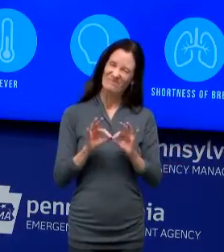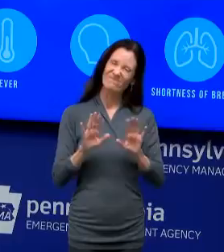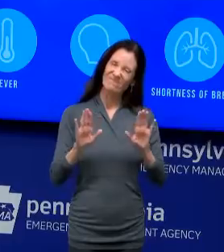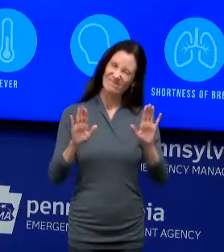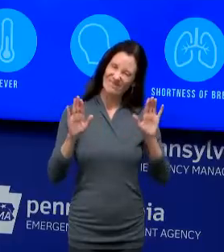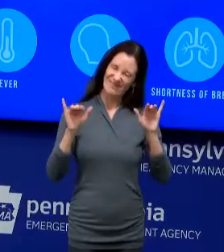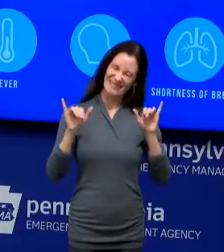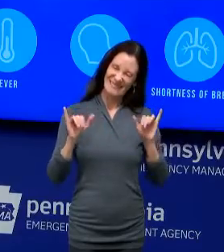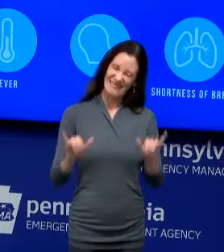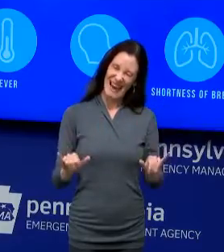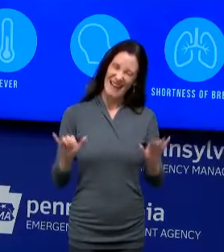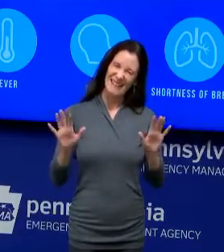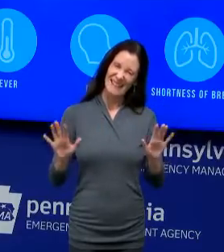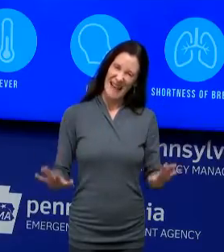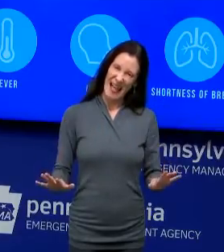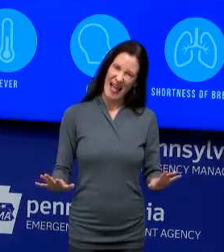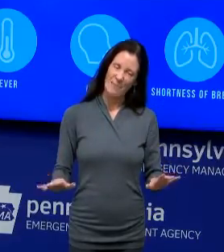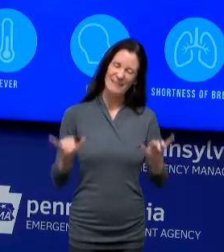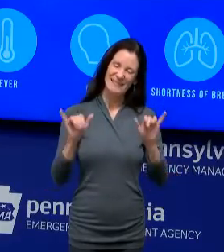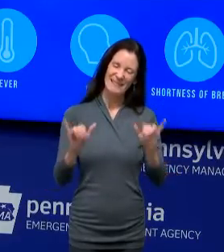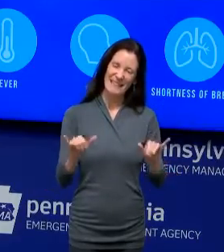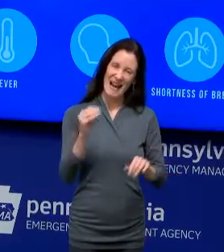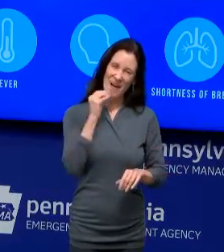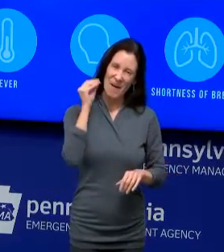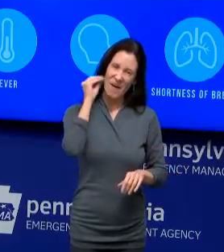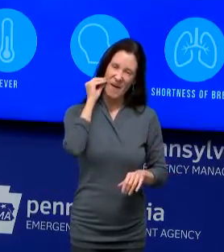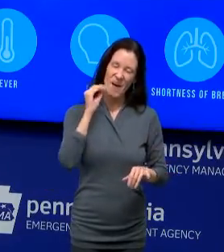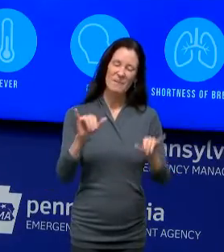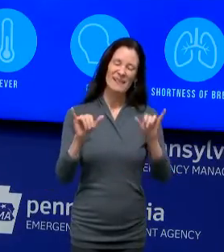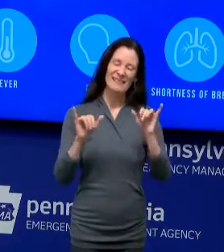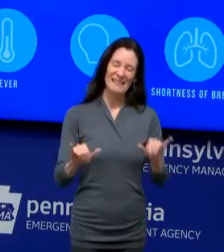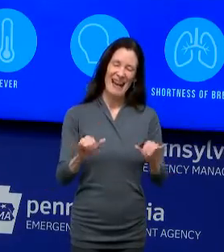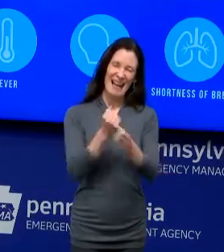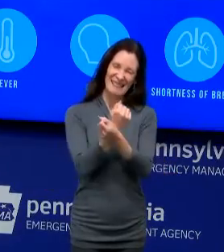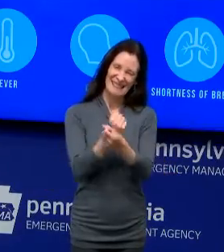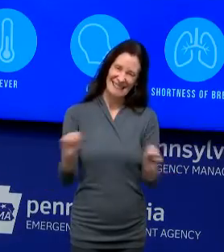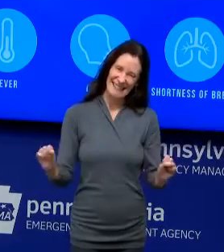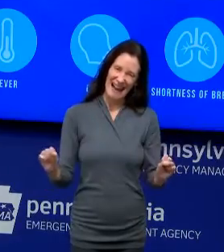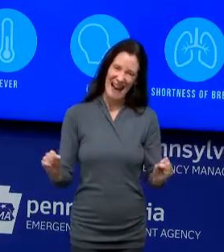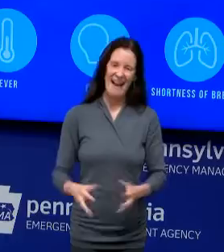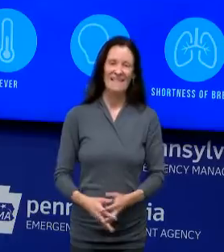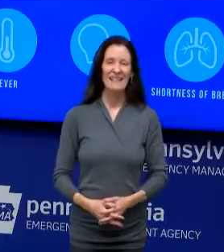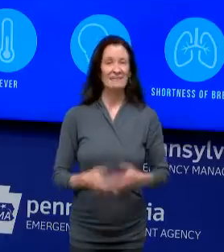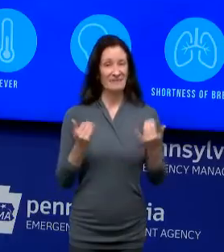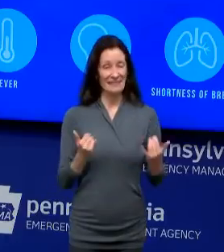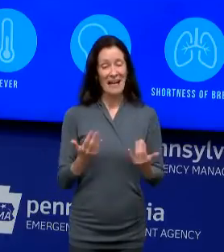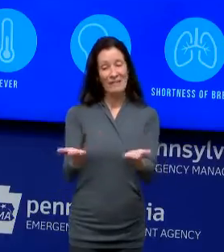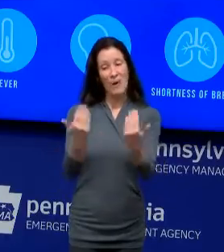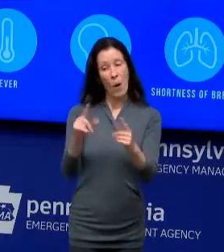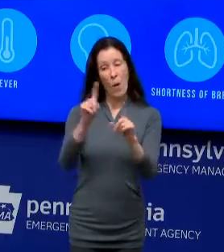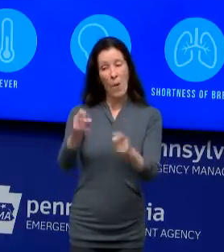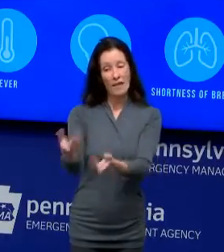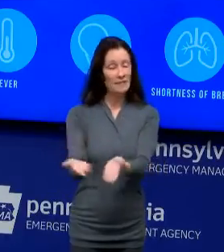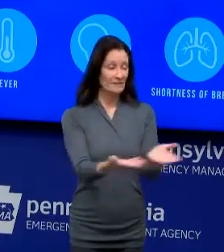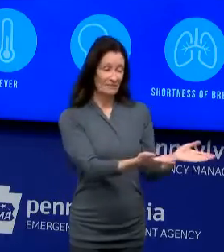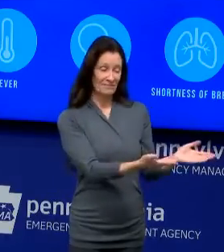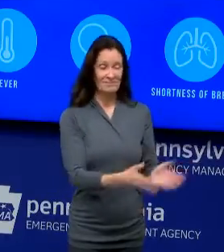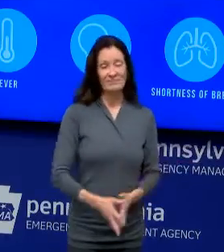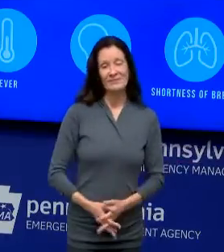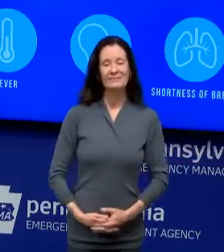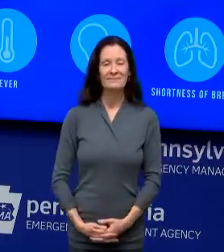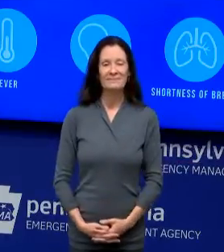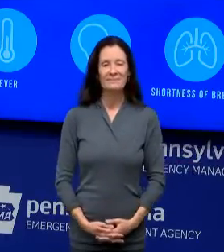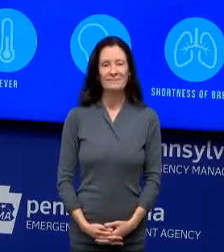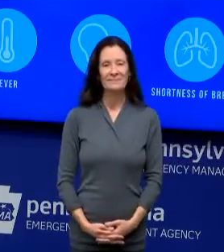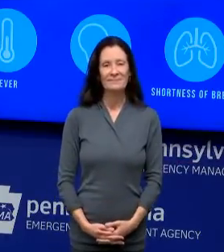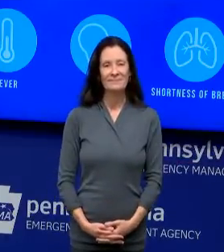stay home, and stay safe. And now I'm pleased to answer questions. Thank you, Dr. Levine.